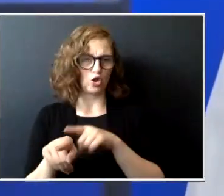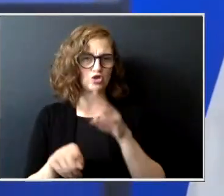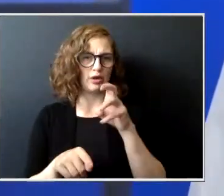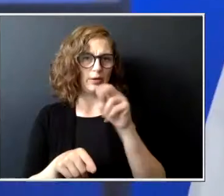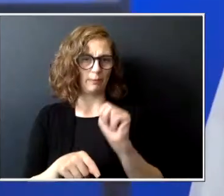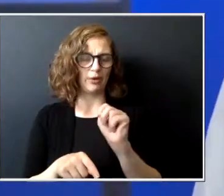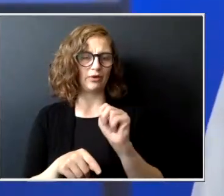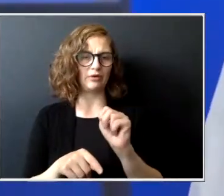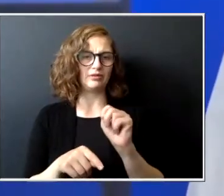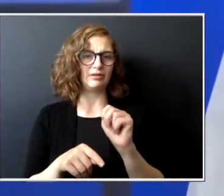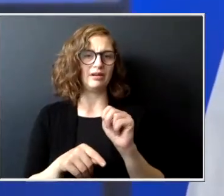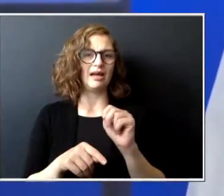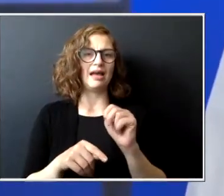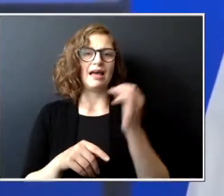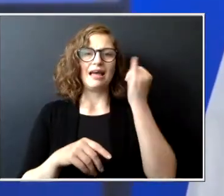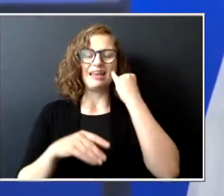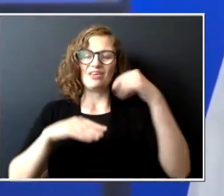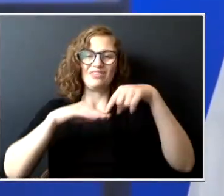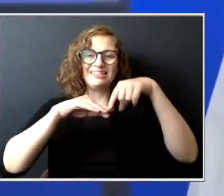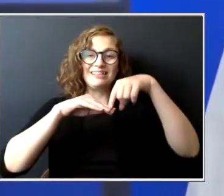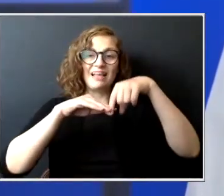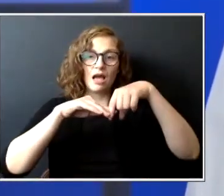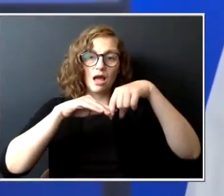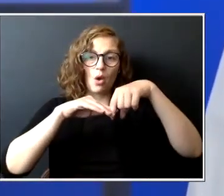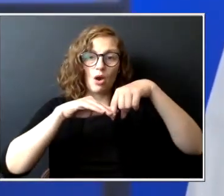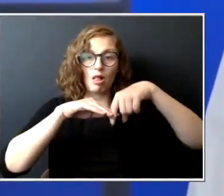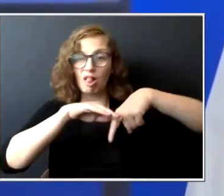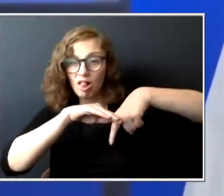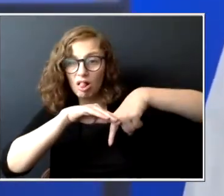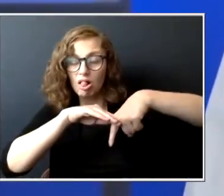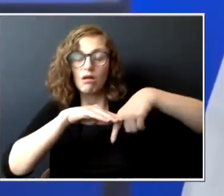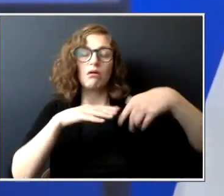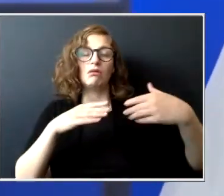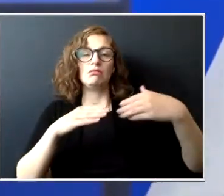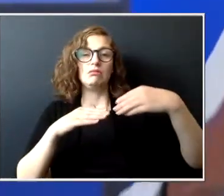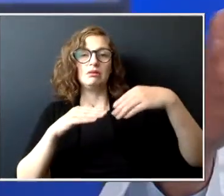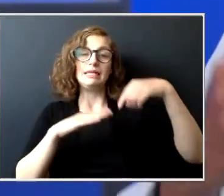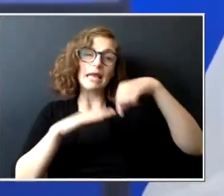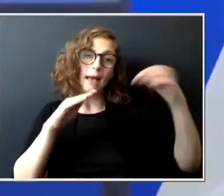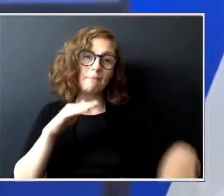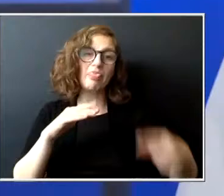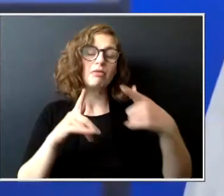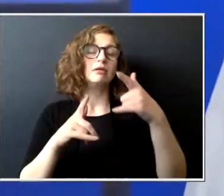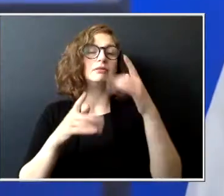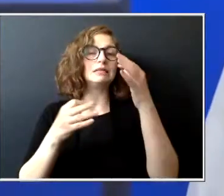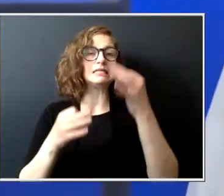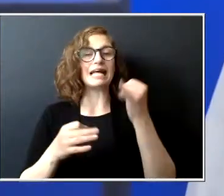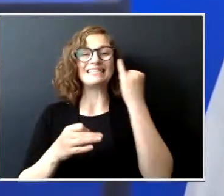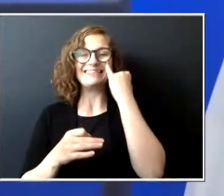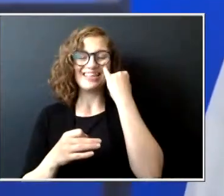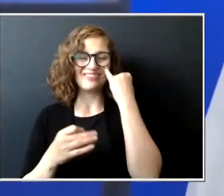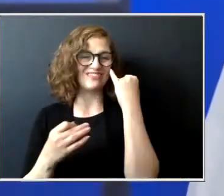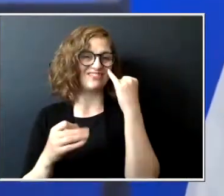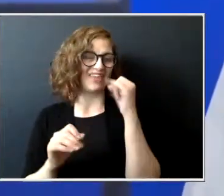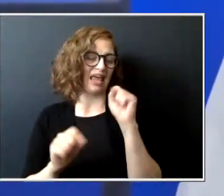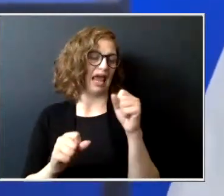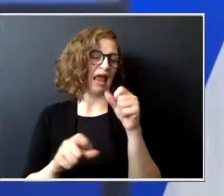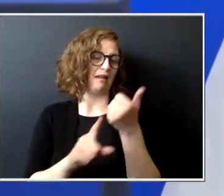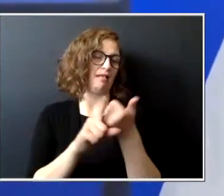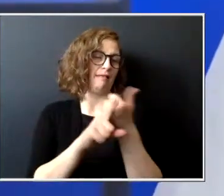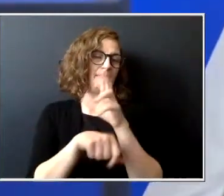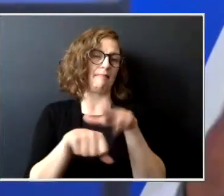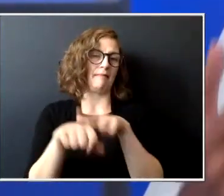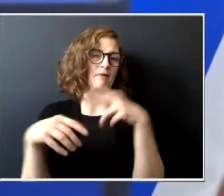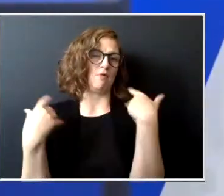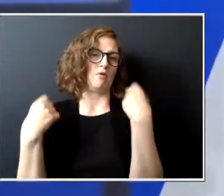whether someone will heal those burns or will not be able to heal it really well. So when that second degree burn is very deep and it goes